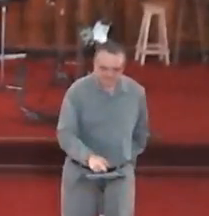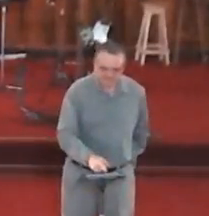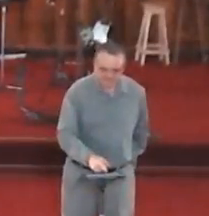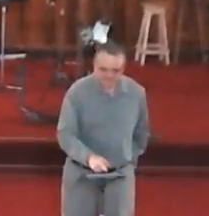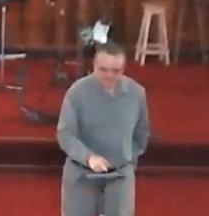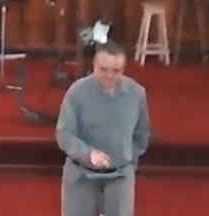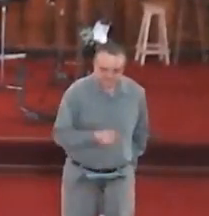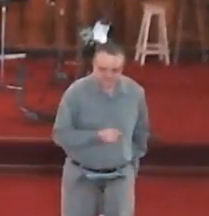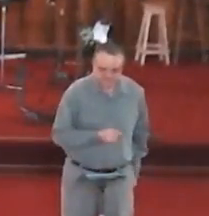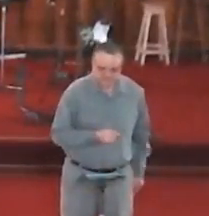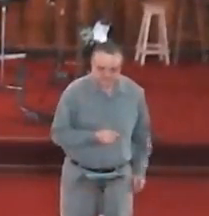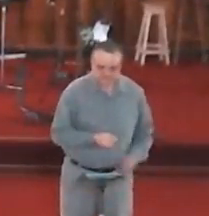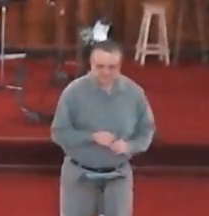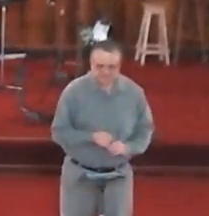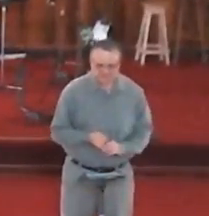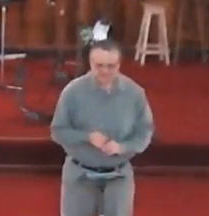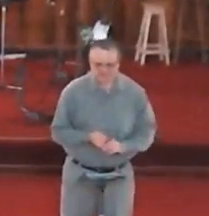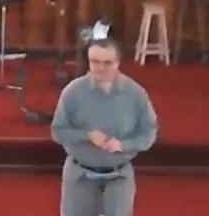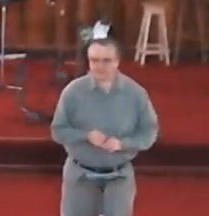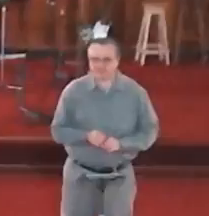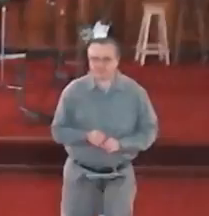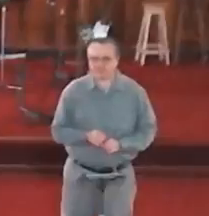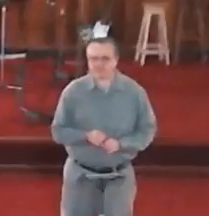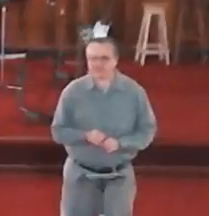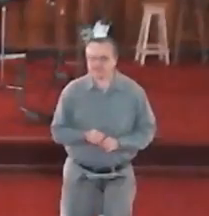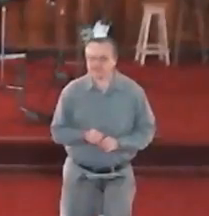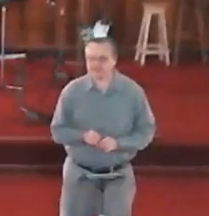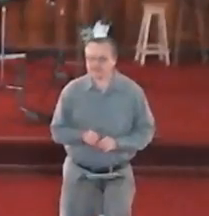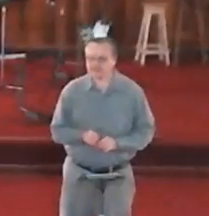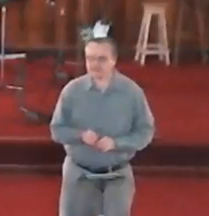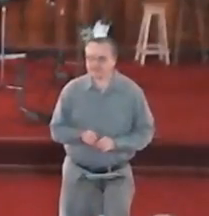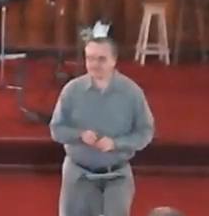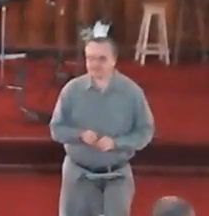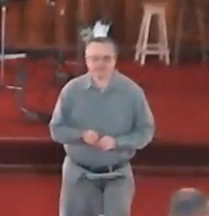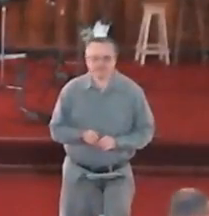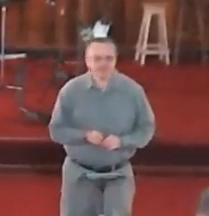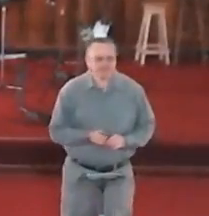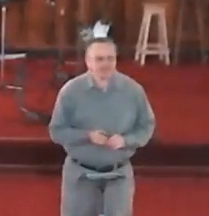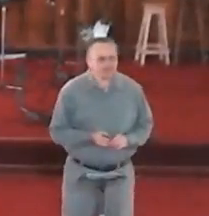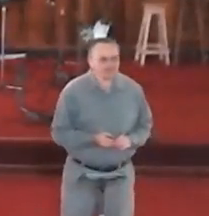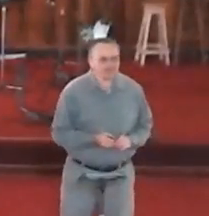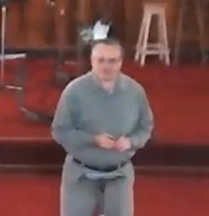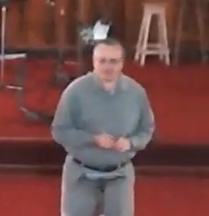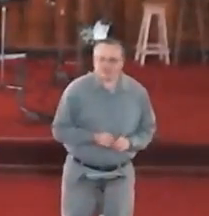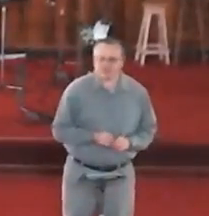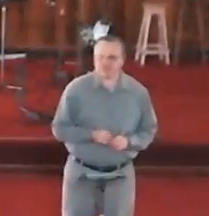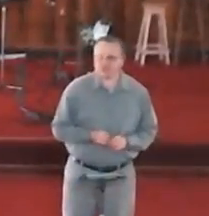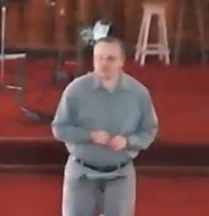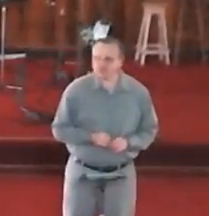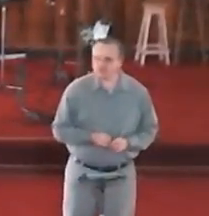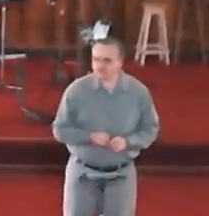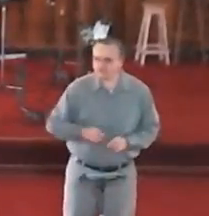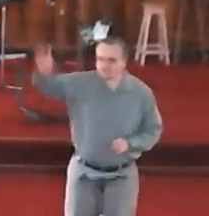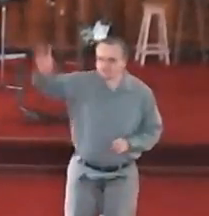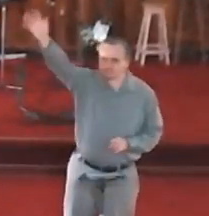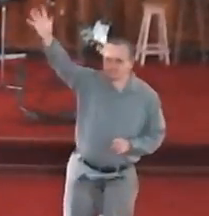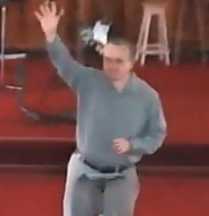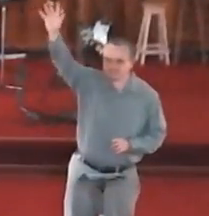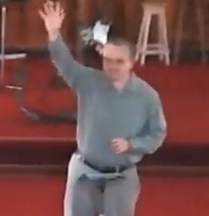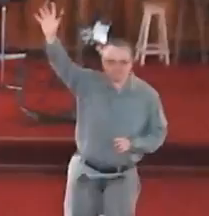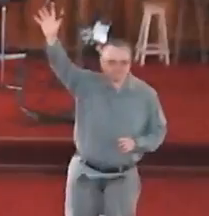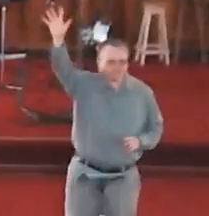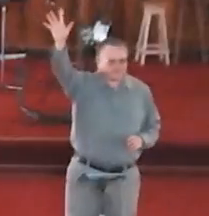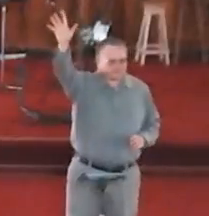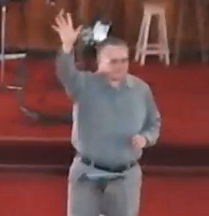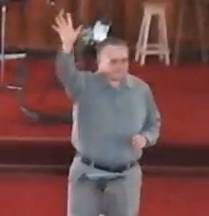the inspired words spoken by a man in the Bible called Joseph. ¿Cuántos aquí conocen a un José? How many of you